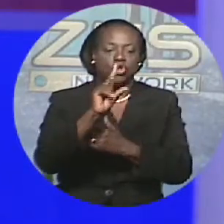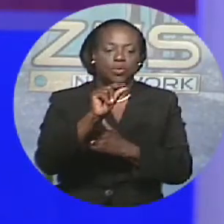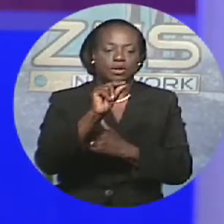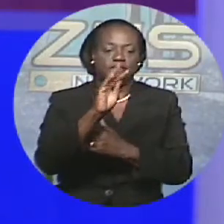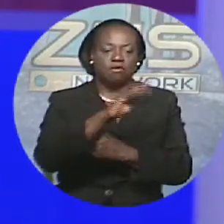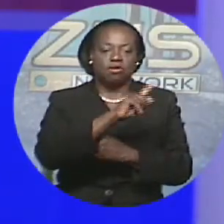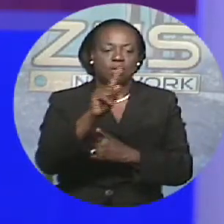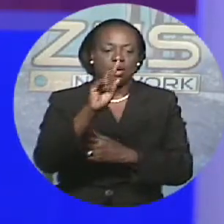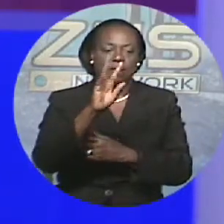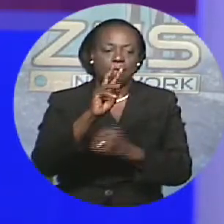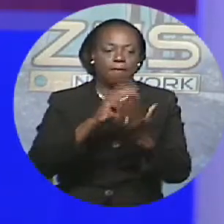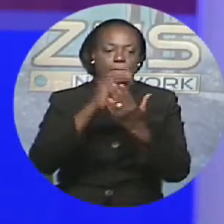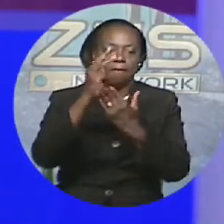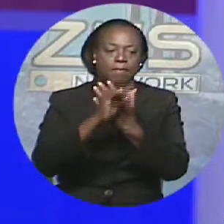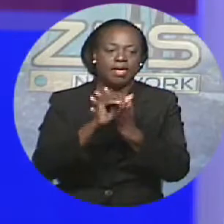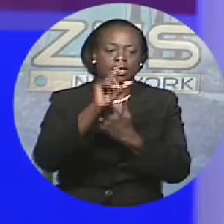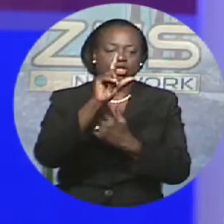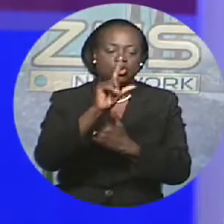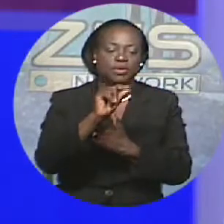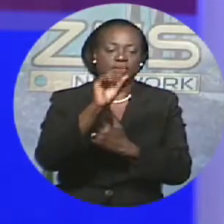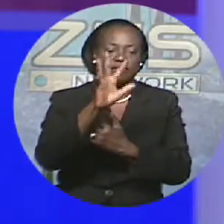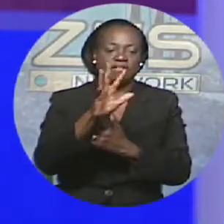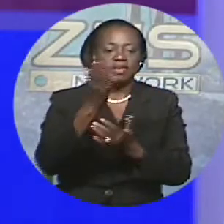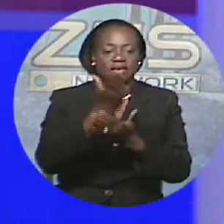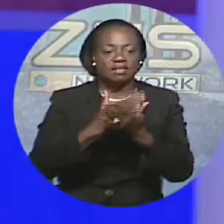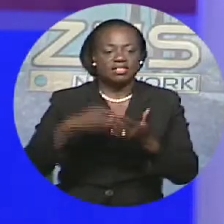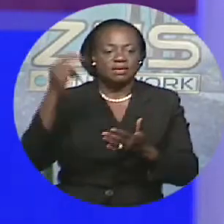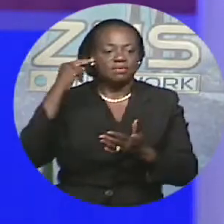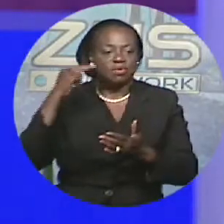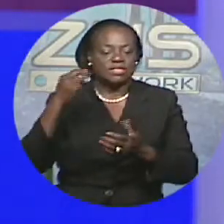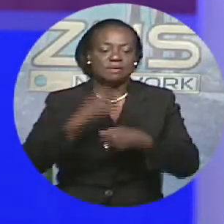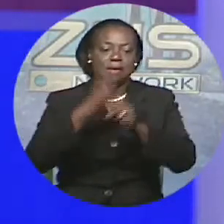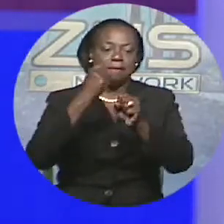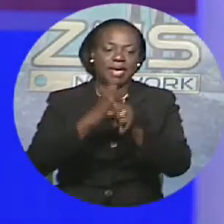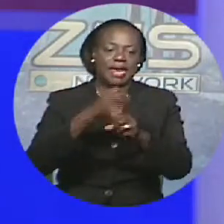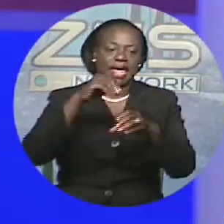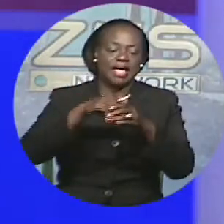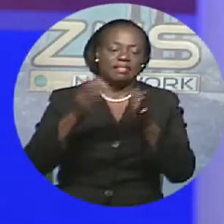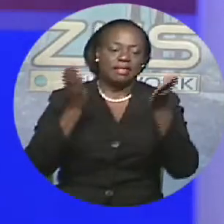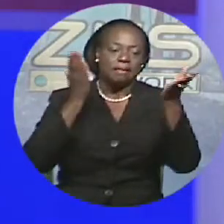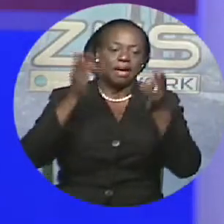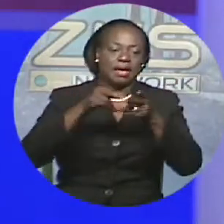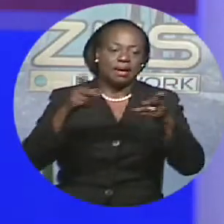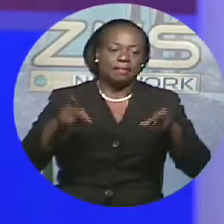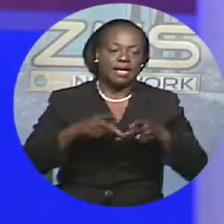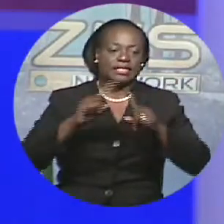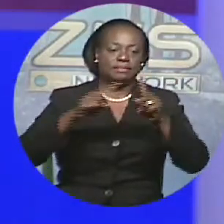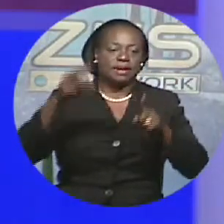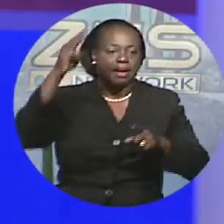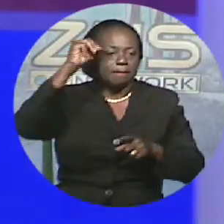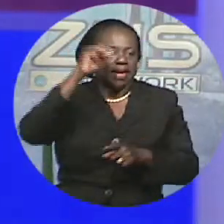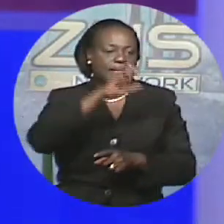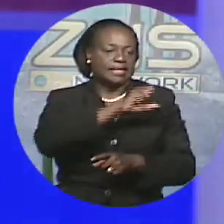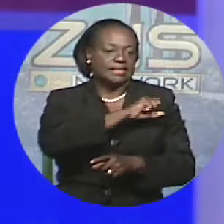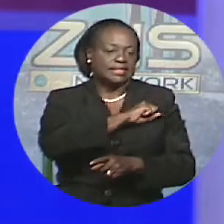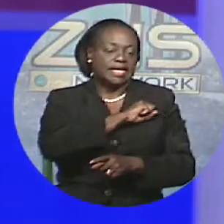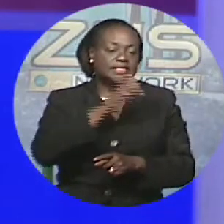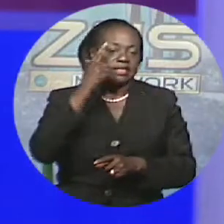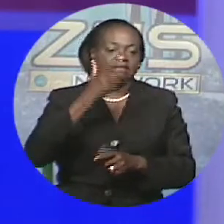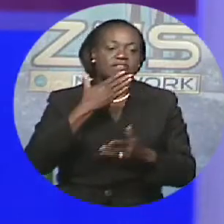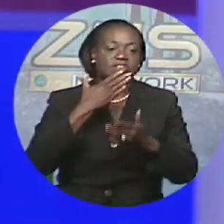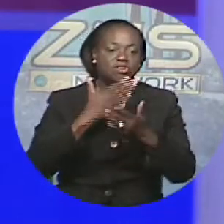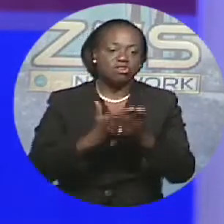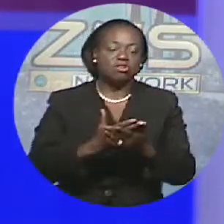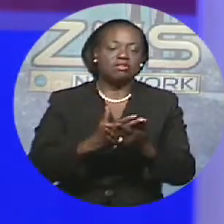made in the marketplace, but boss Mike Sands says he expects good results from the Bahamas and he expects them to defend their home